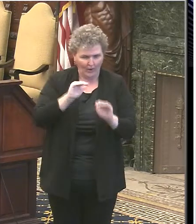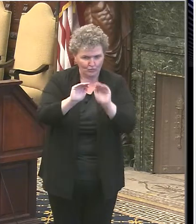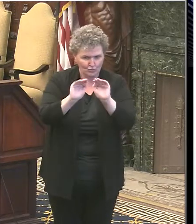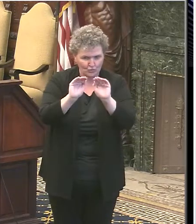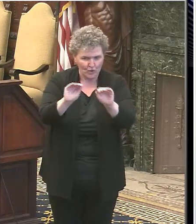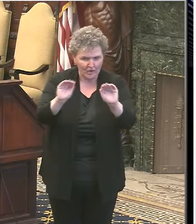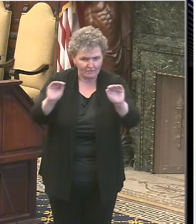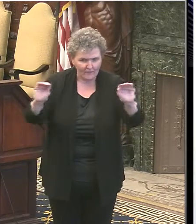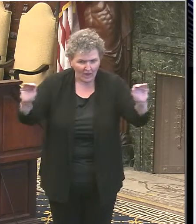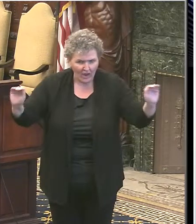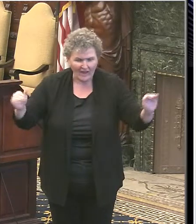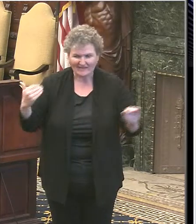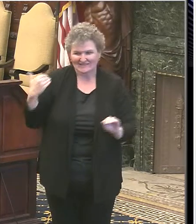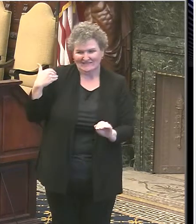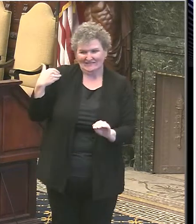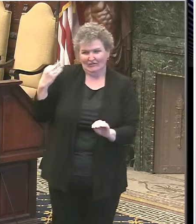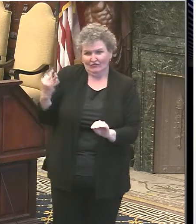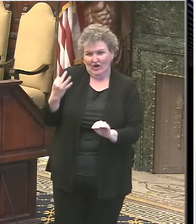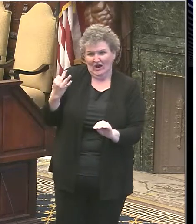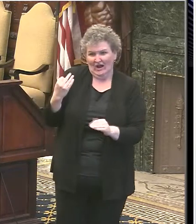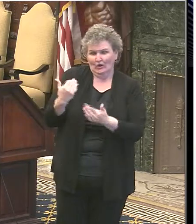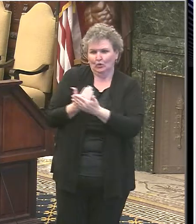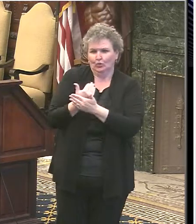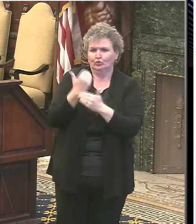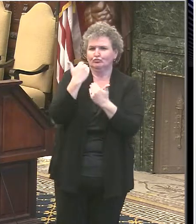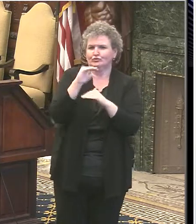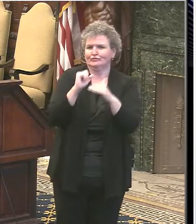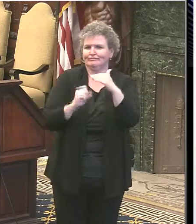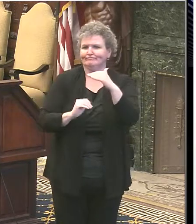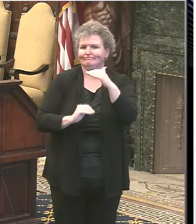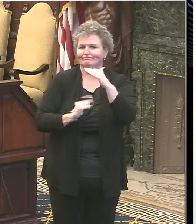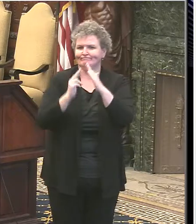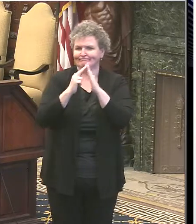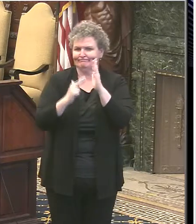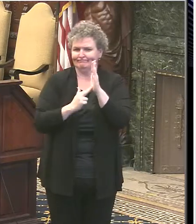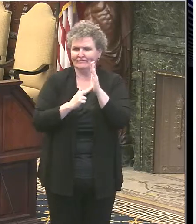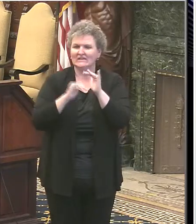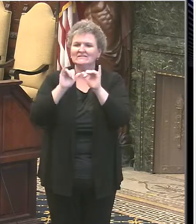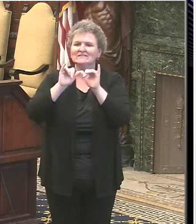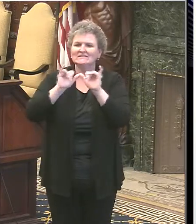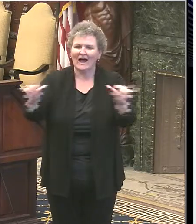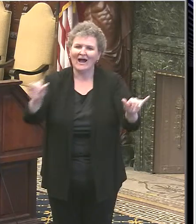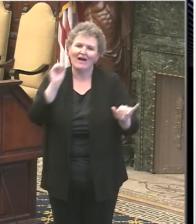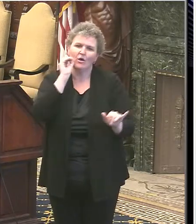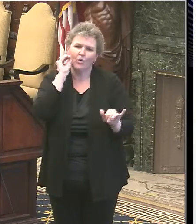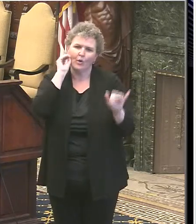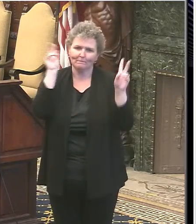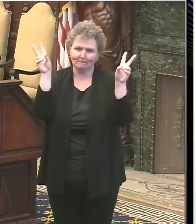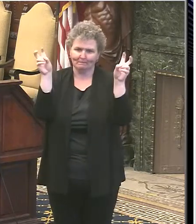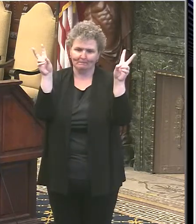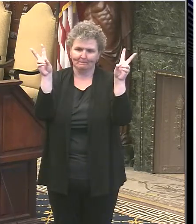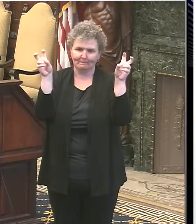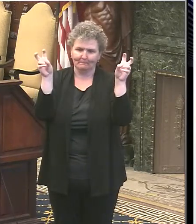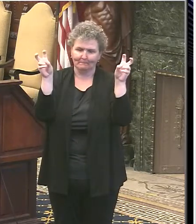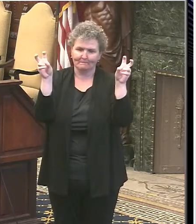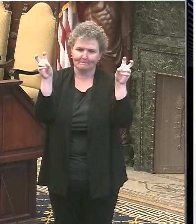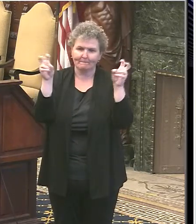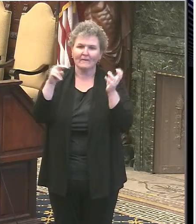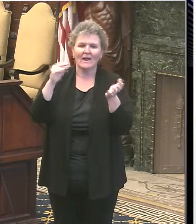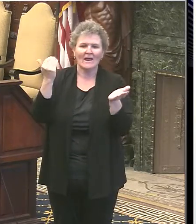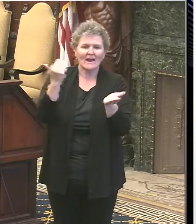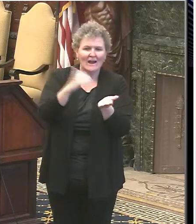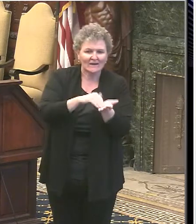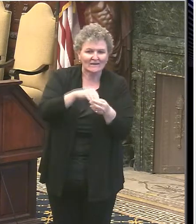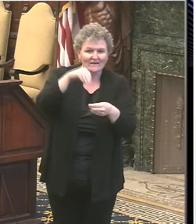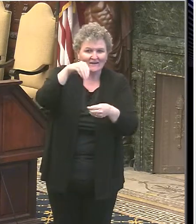last Friday, the restrictions that we announced, our safer at home restrictions, went into effect. Remind people what they are. They are no indoor